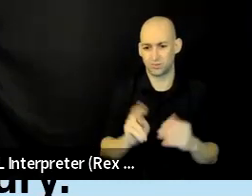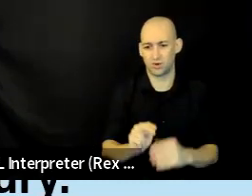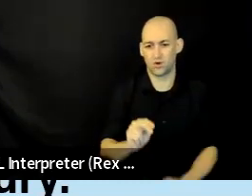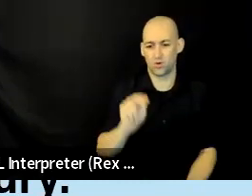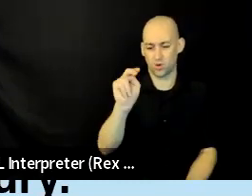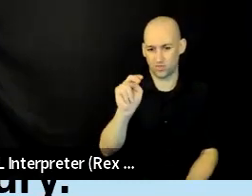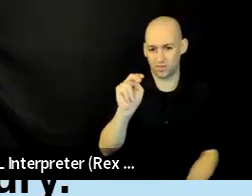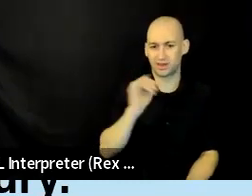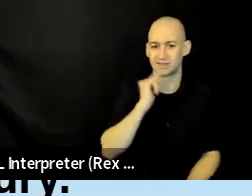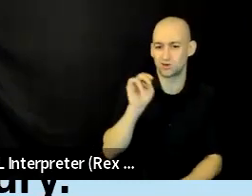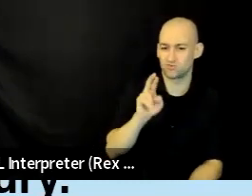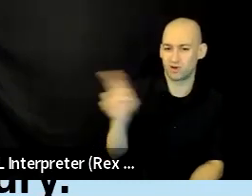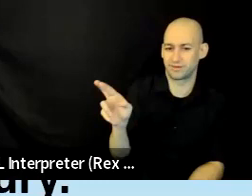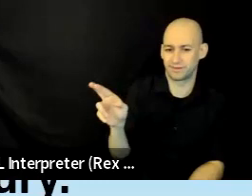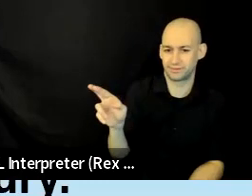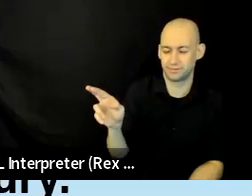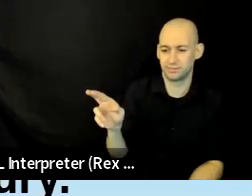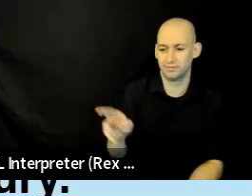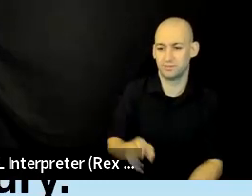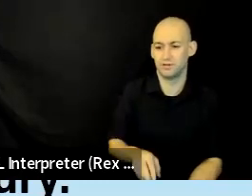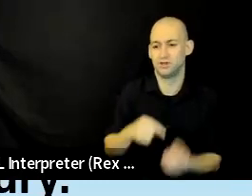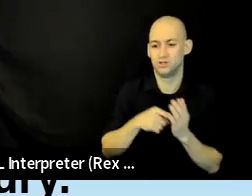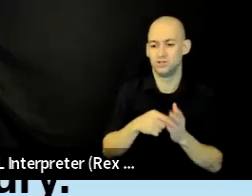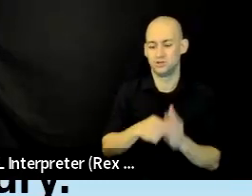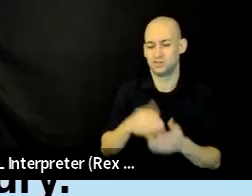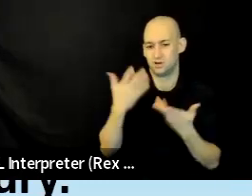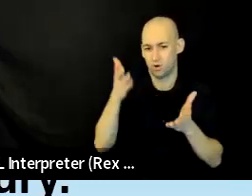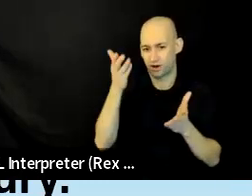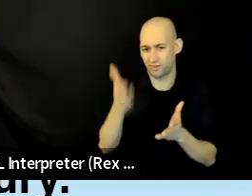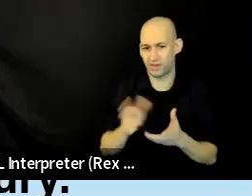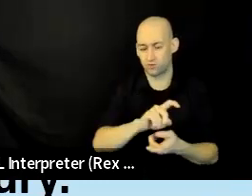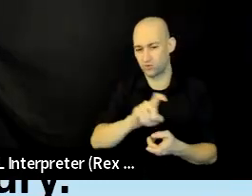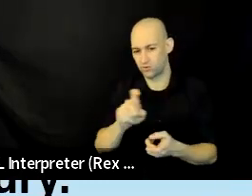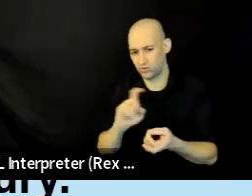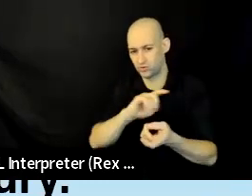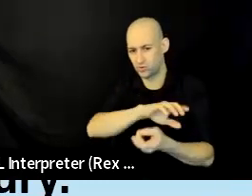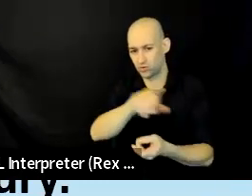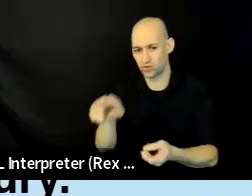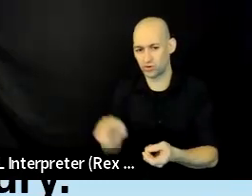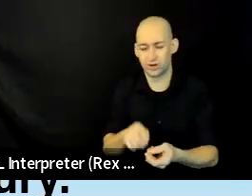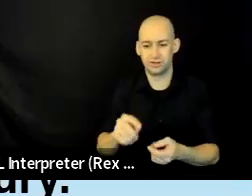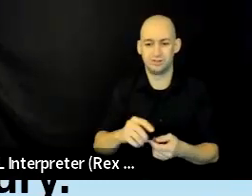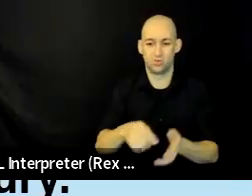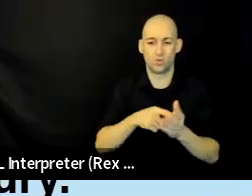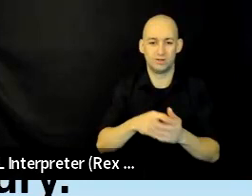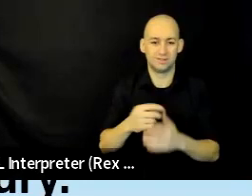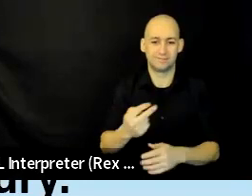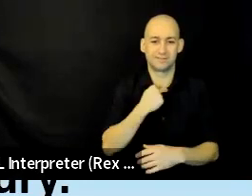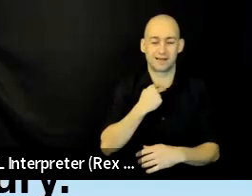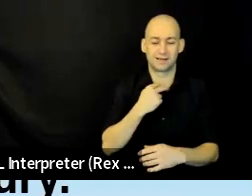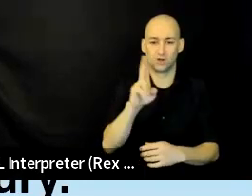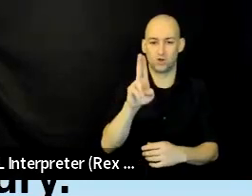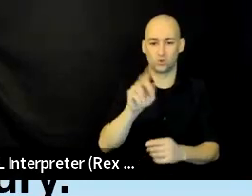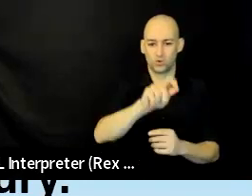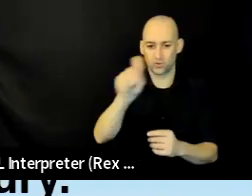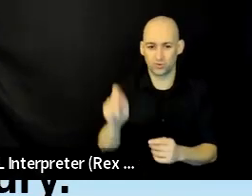pointing right shows that the existing turn movement requires tight U-turn to get to the pumps and a left